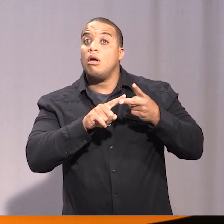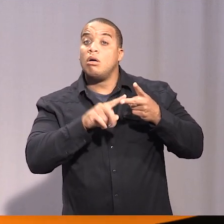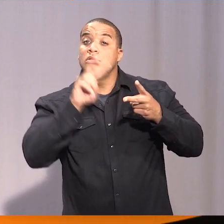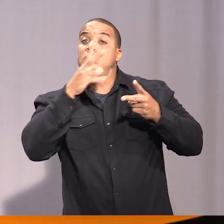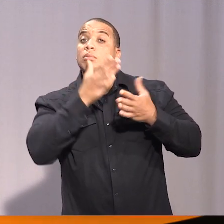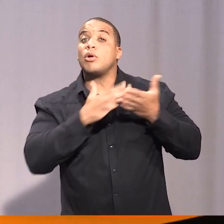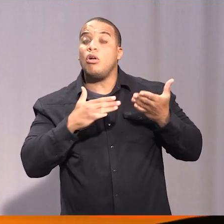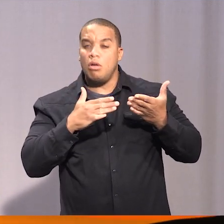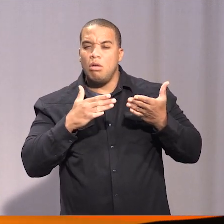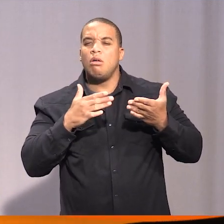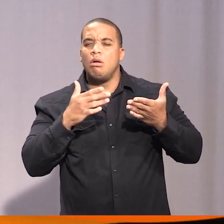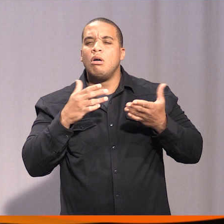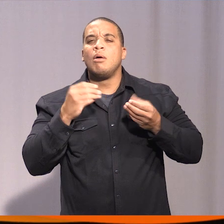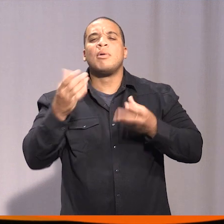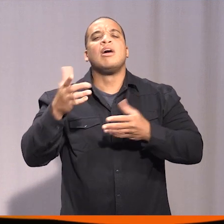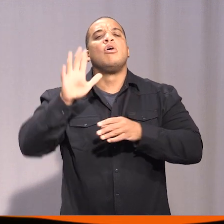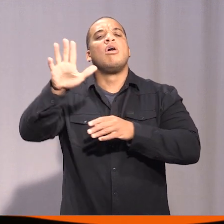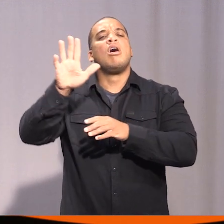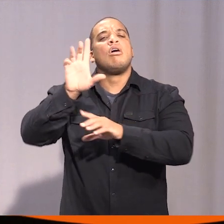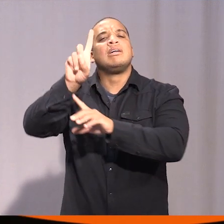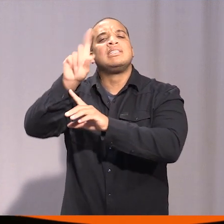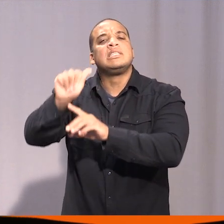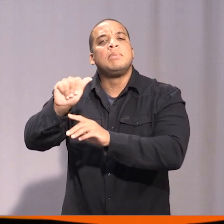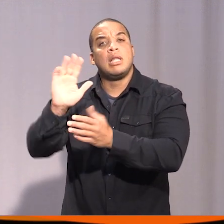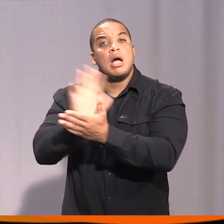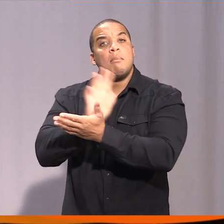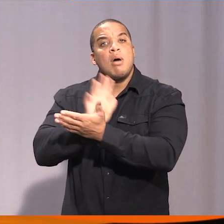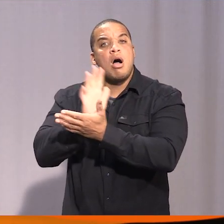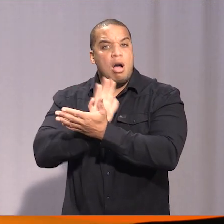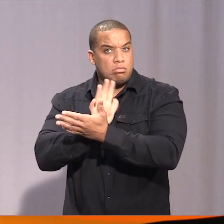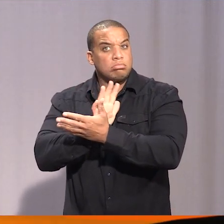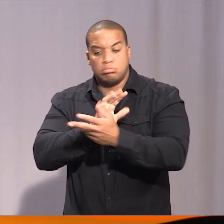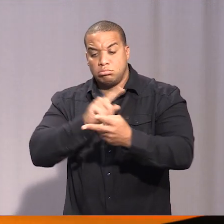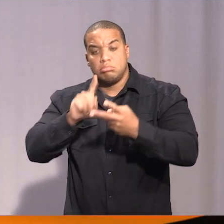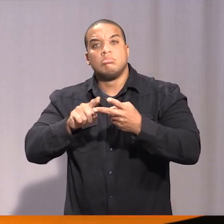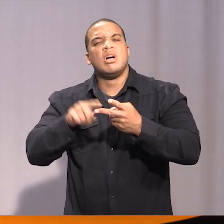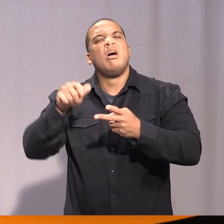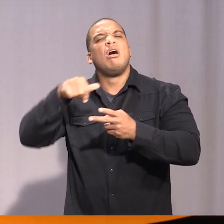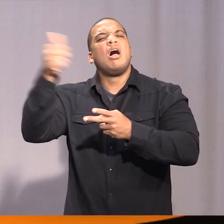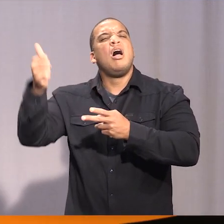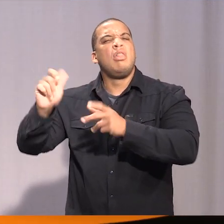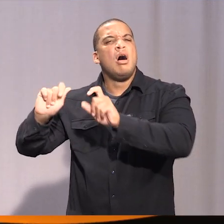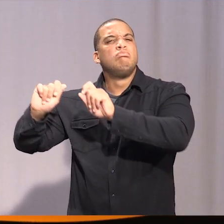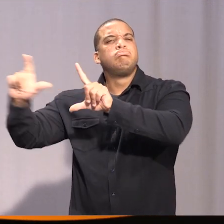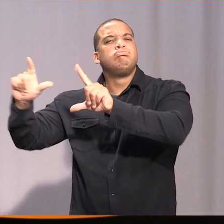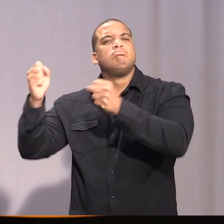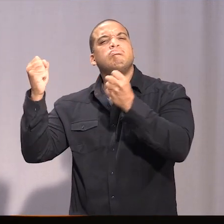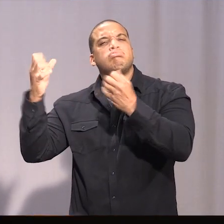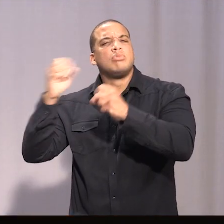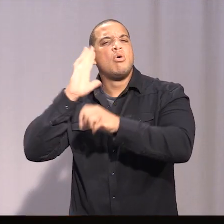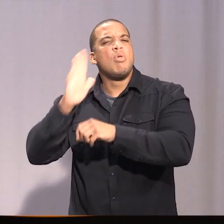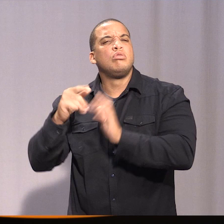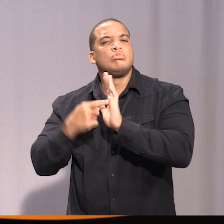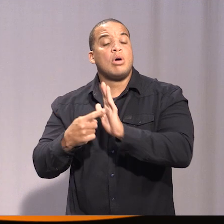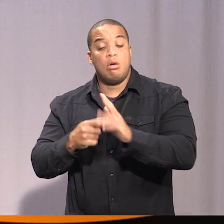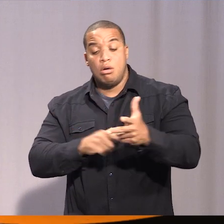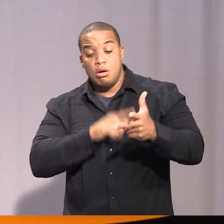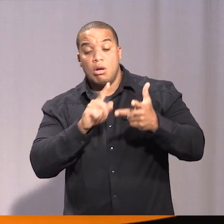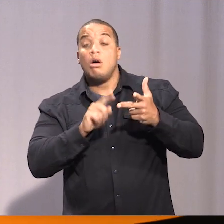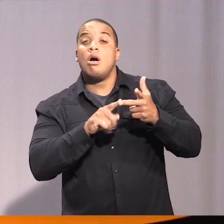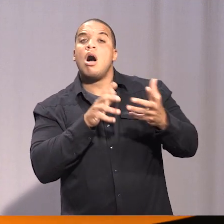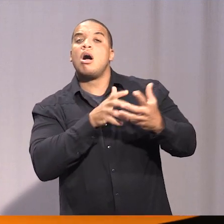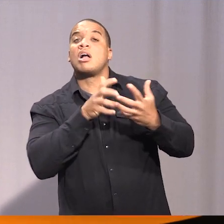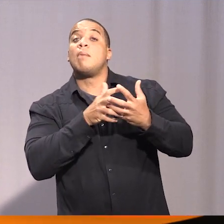part is providing disability information or documentation. That will be provided in another video. And the third is